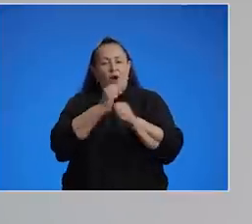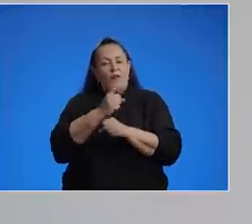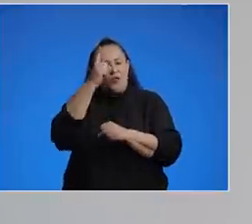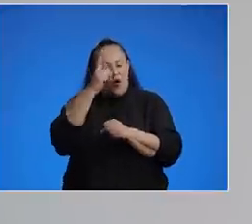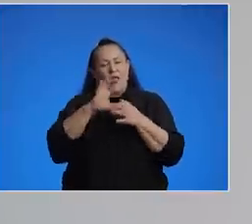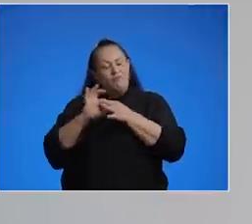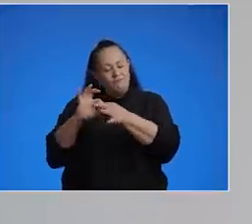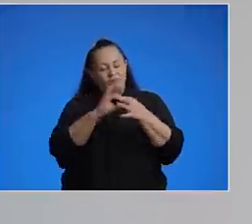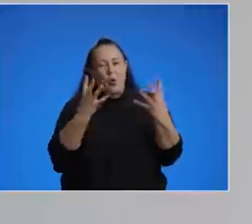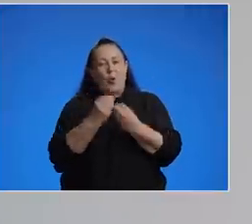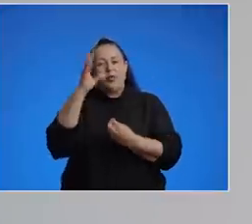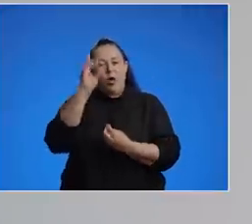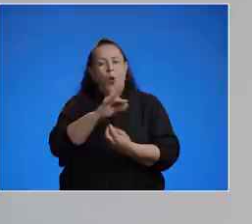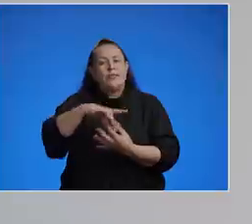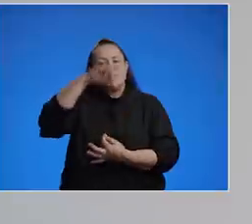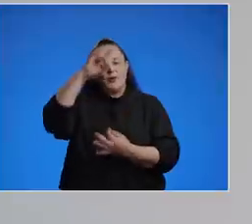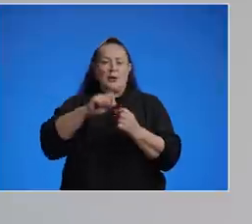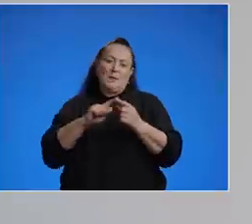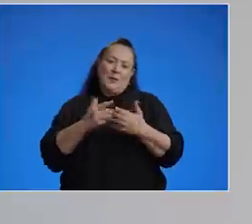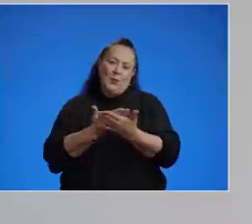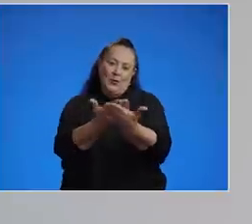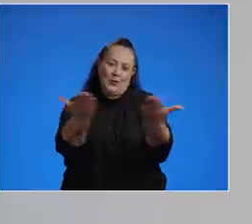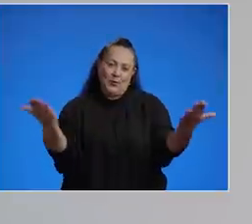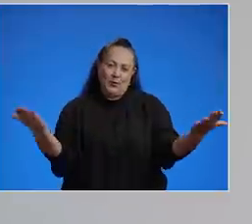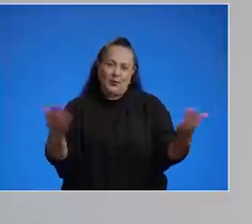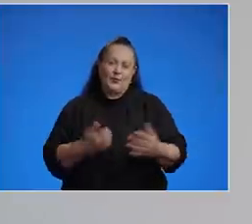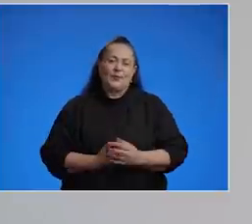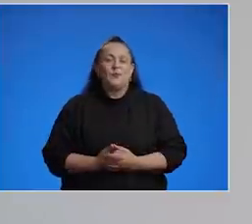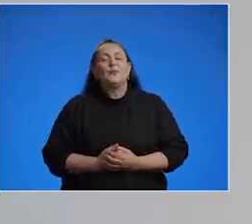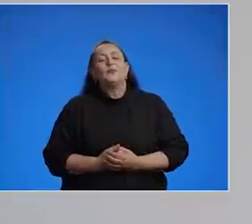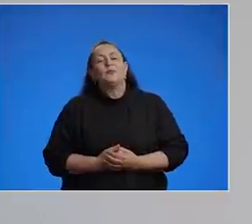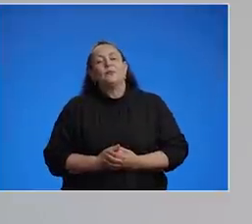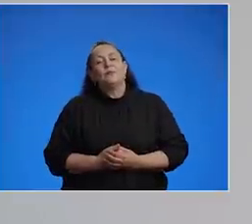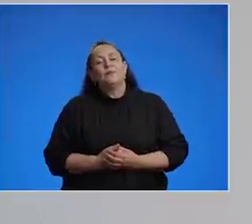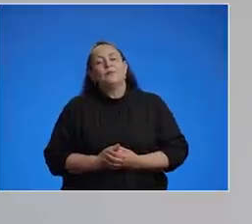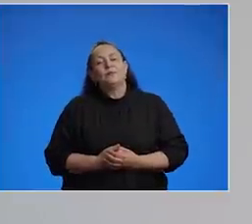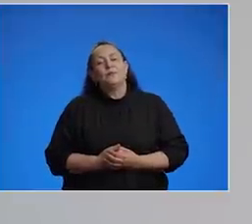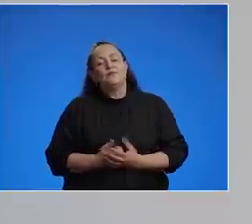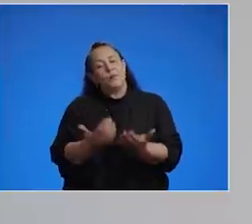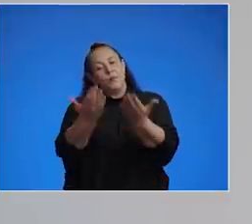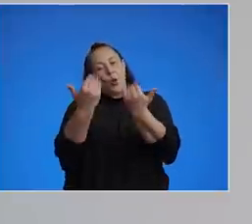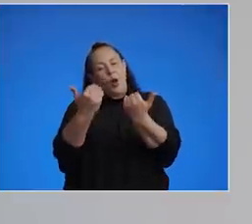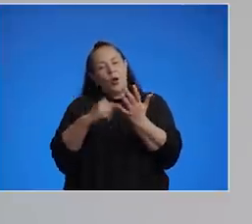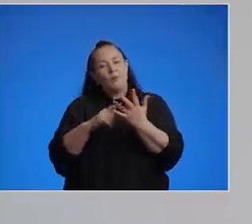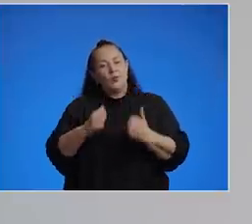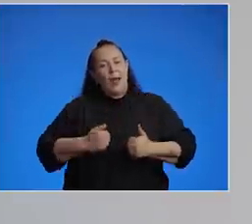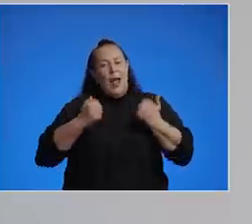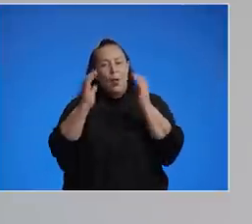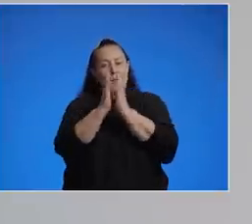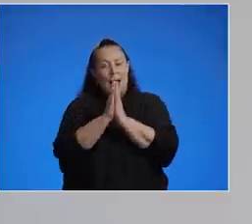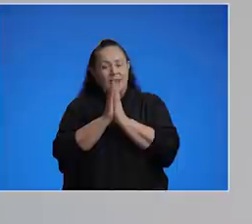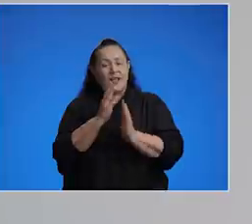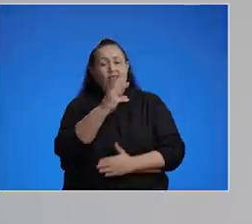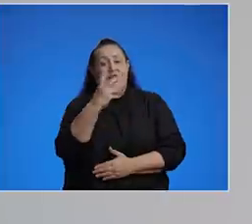and the communion of the Holy Spirit, be with you all. And with your spirit. I welcome you to our Mass on the